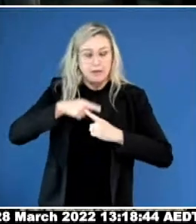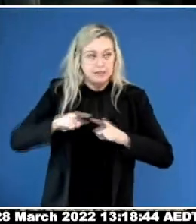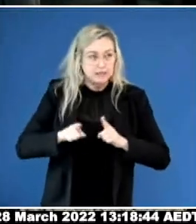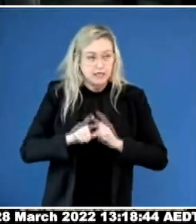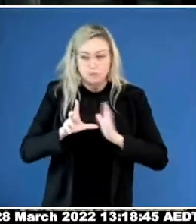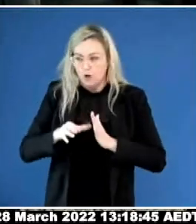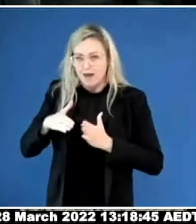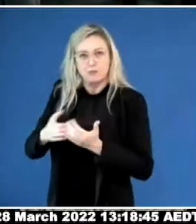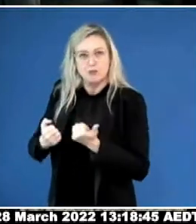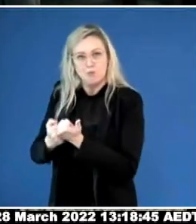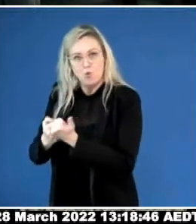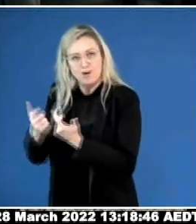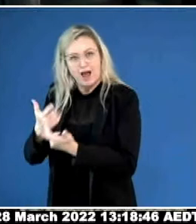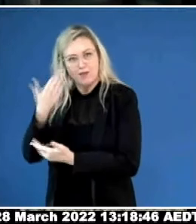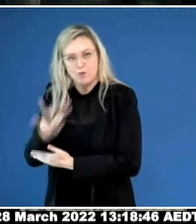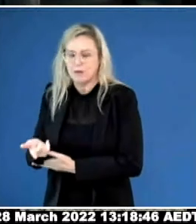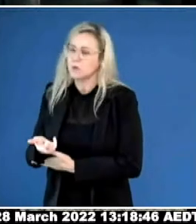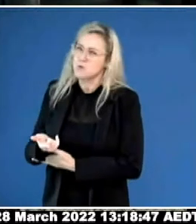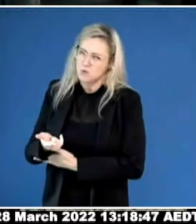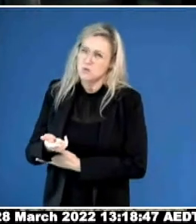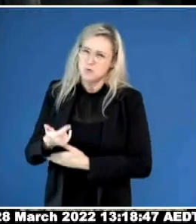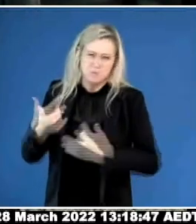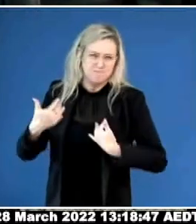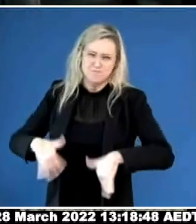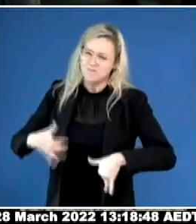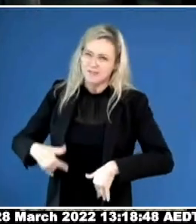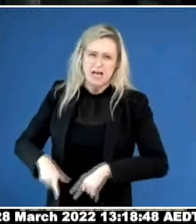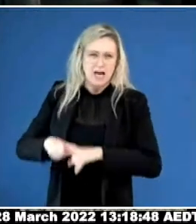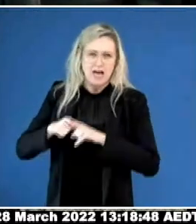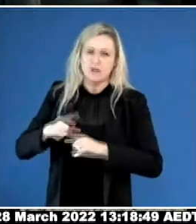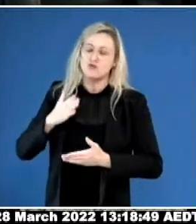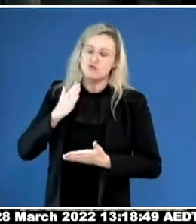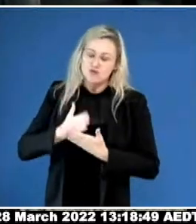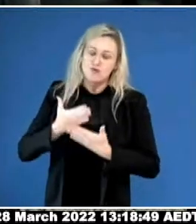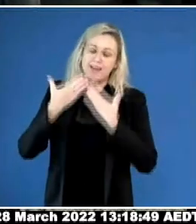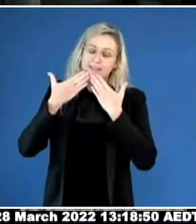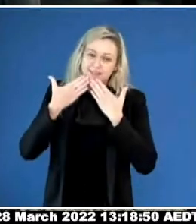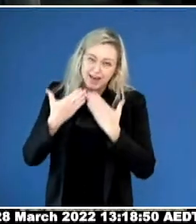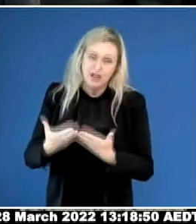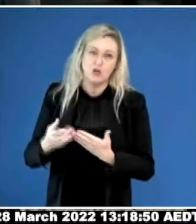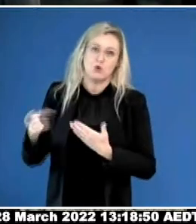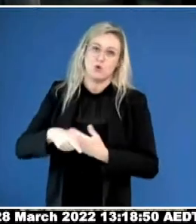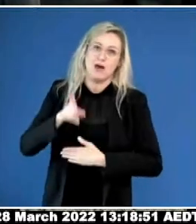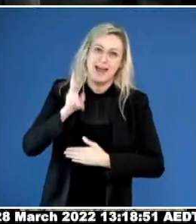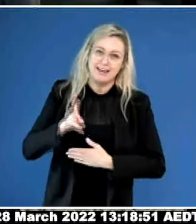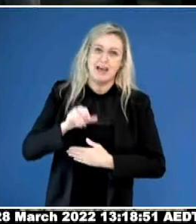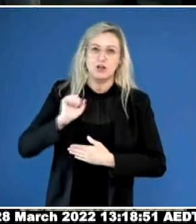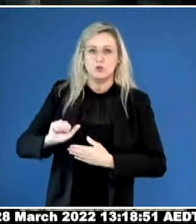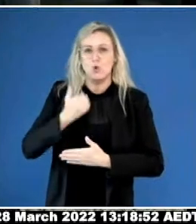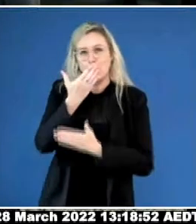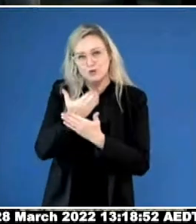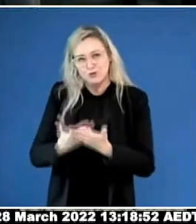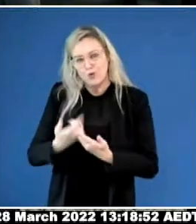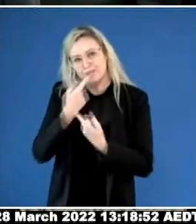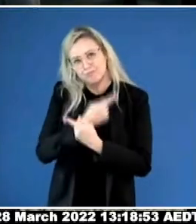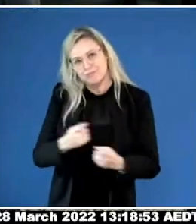So we're really very indebted to you in sharing your story today. But this is an opportunity for you to tell the